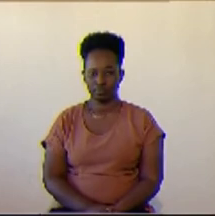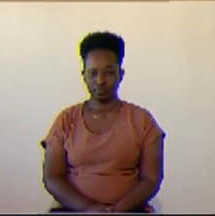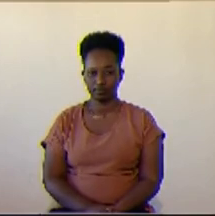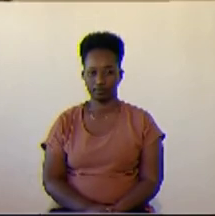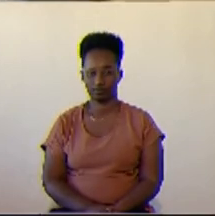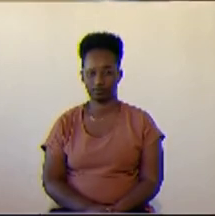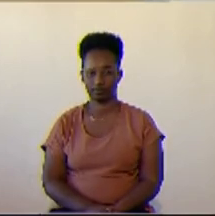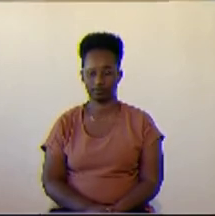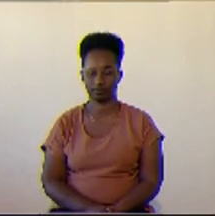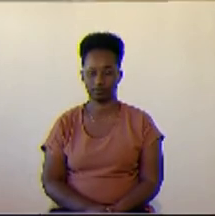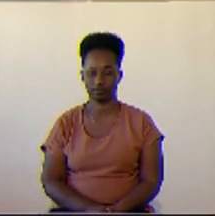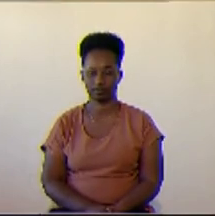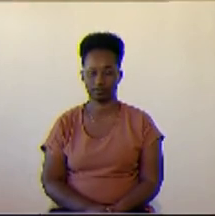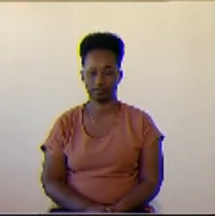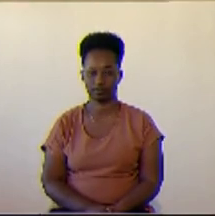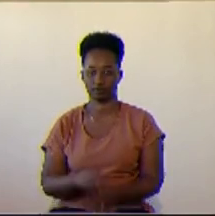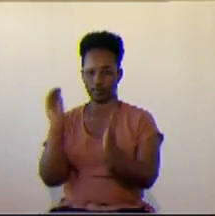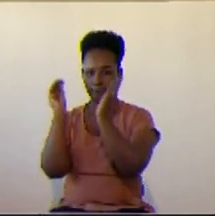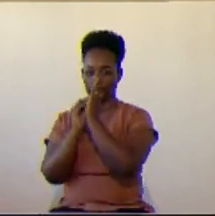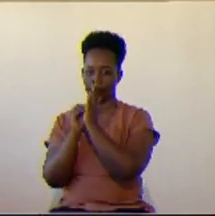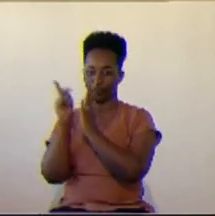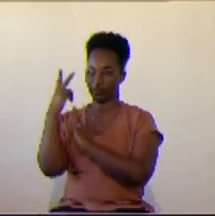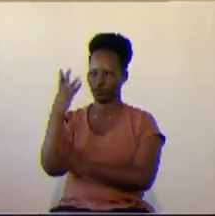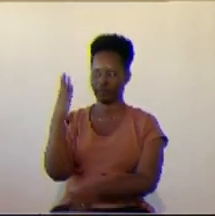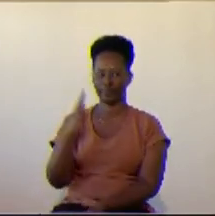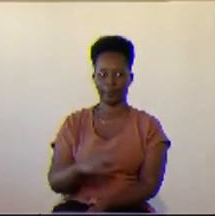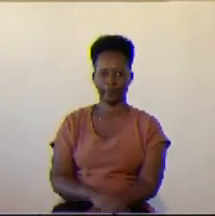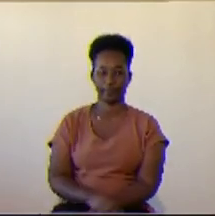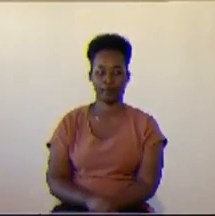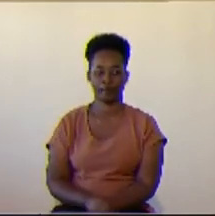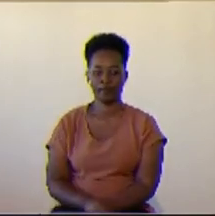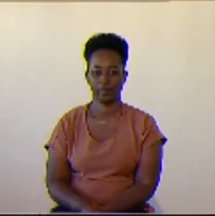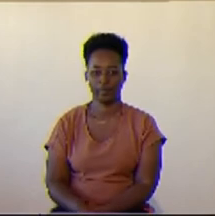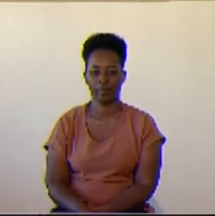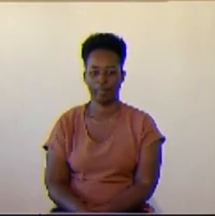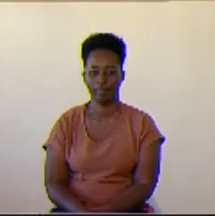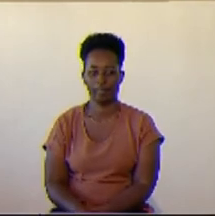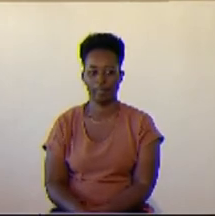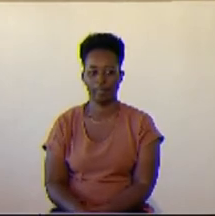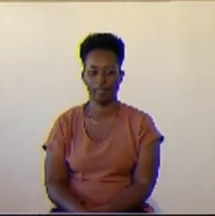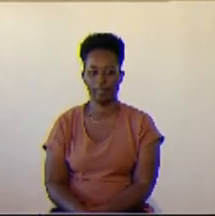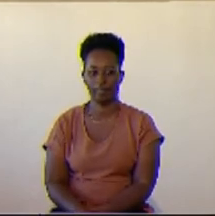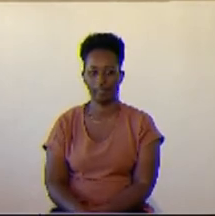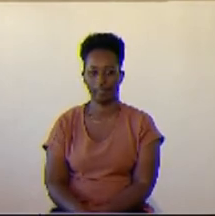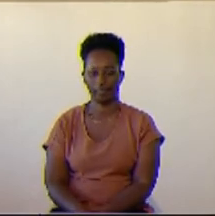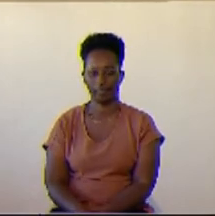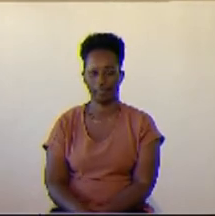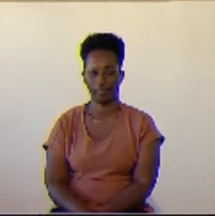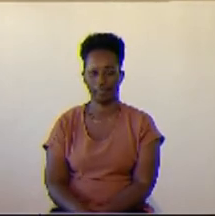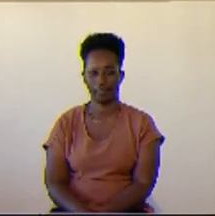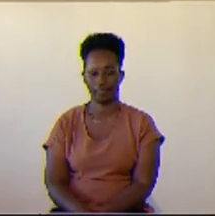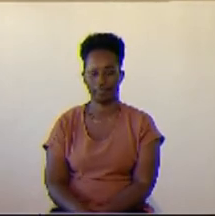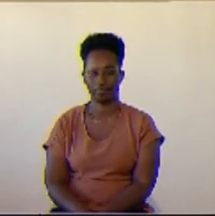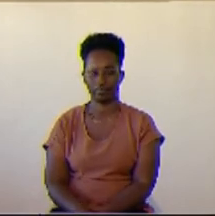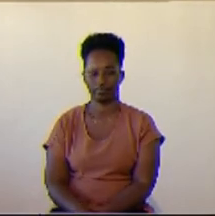So let's record it here. This height, it rises to 24. Let me use the right